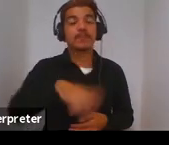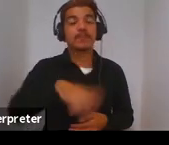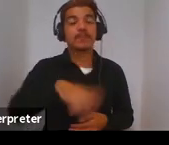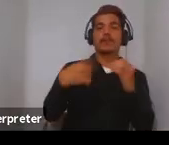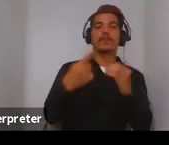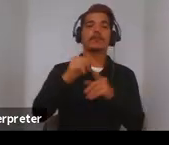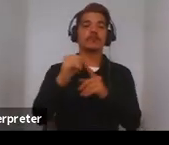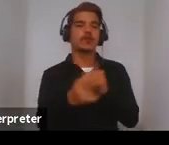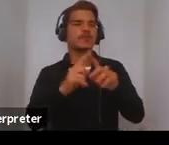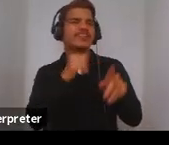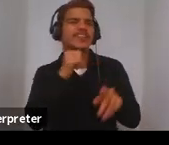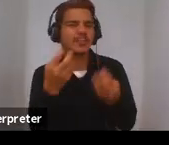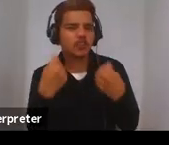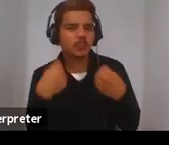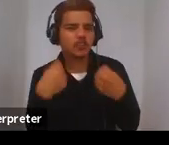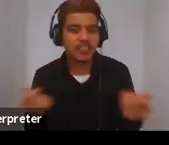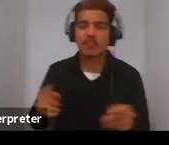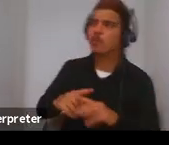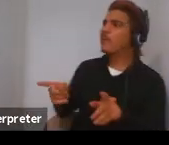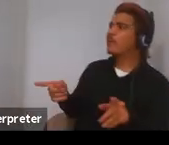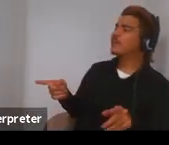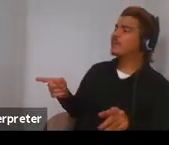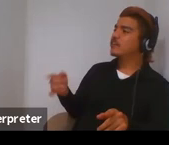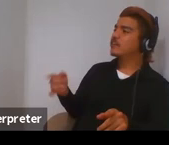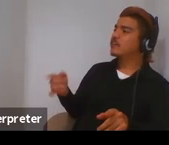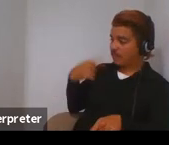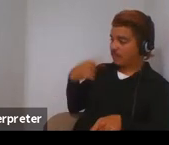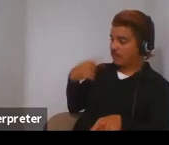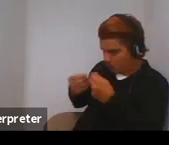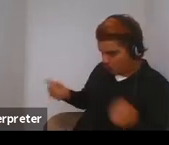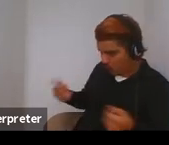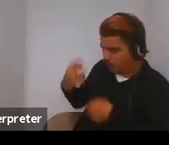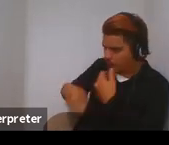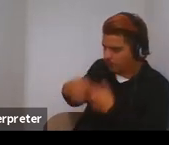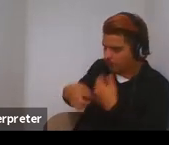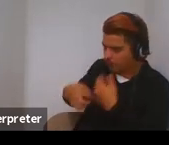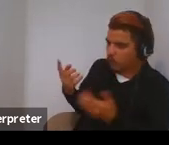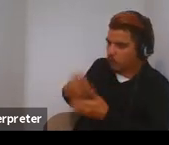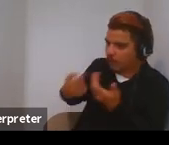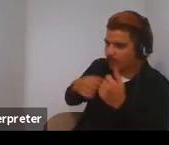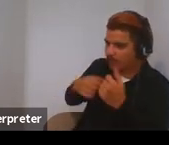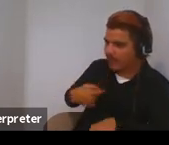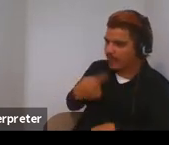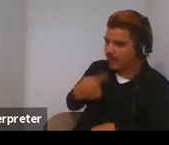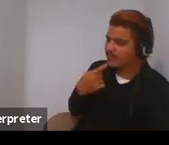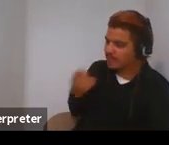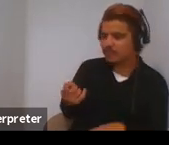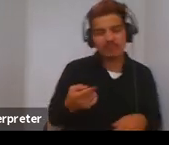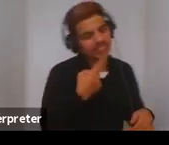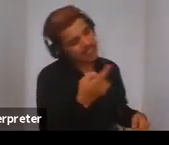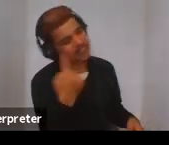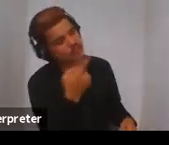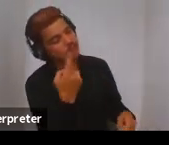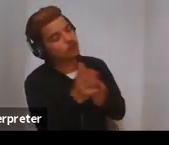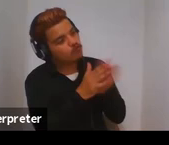but don't try to solve everything. But if I can't solve the problem, what can I say? So say something to encourage